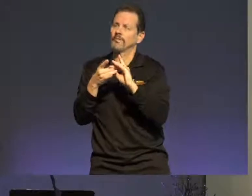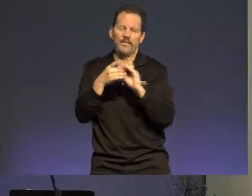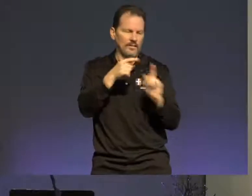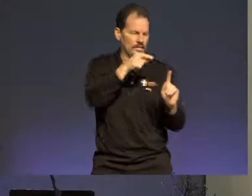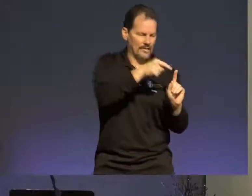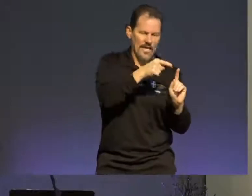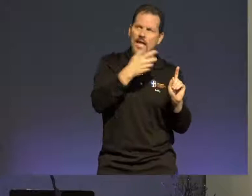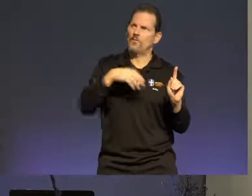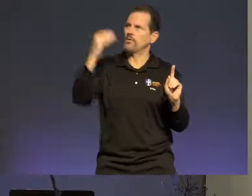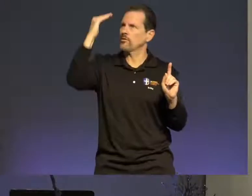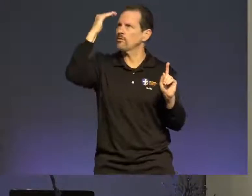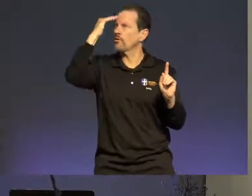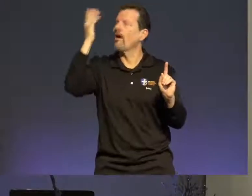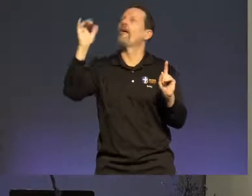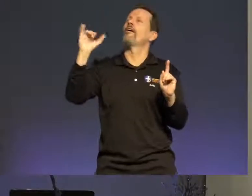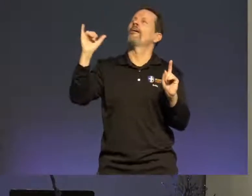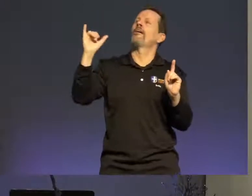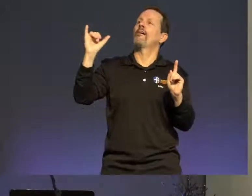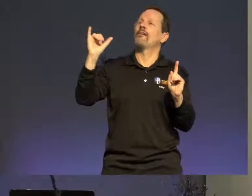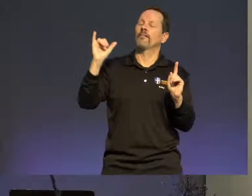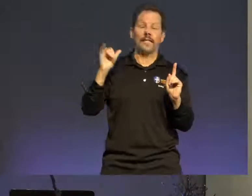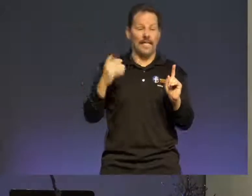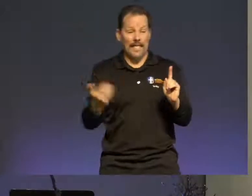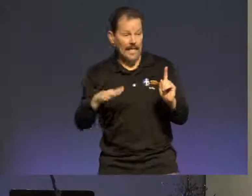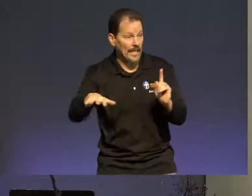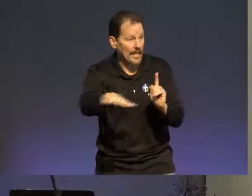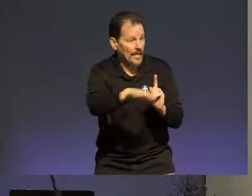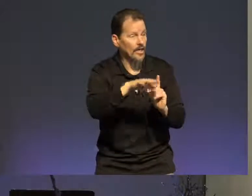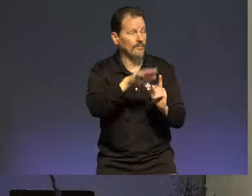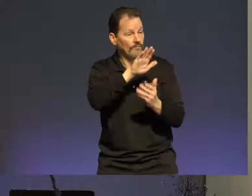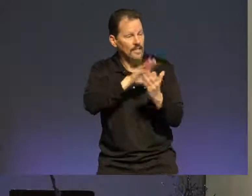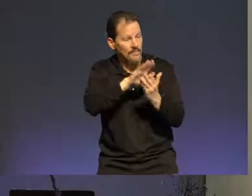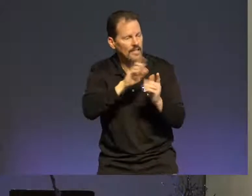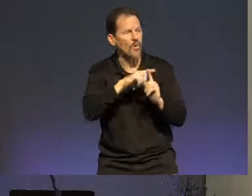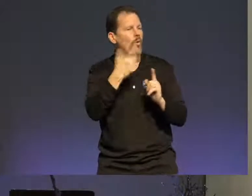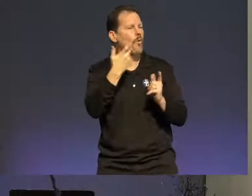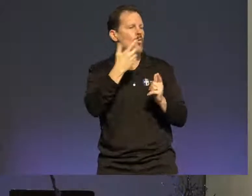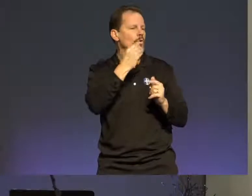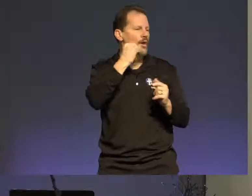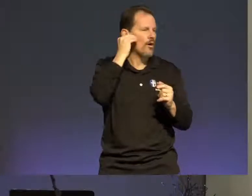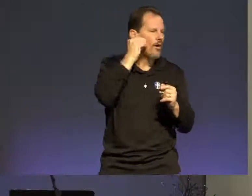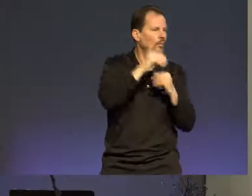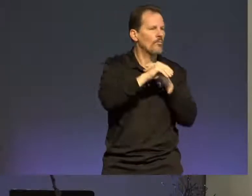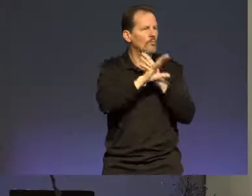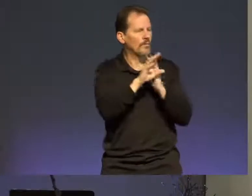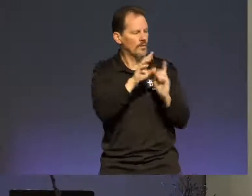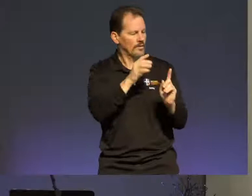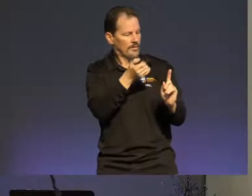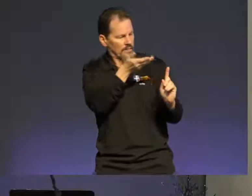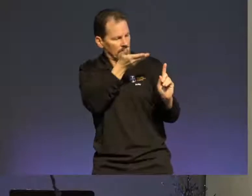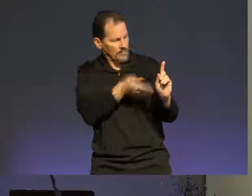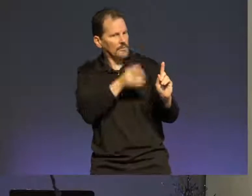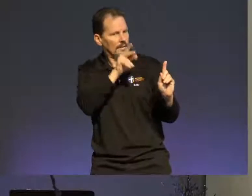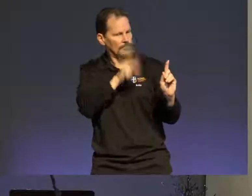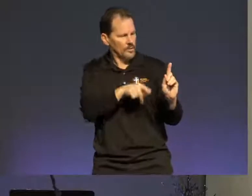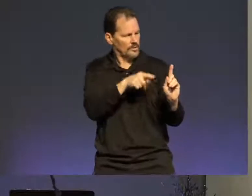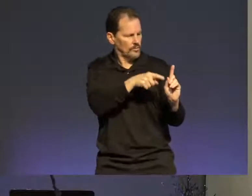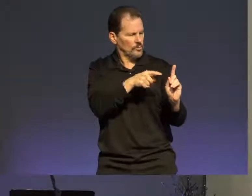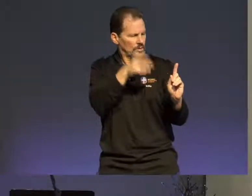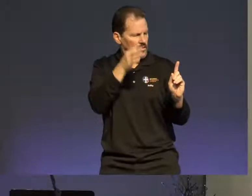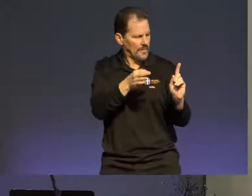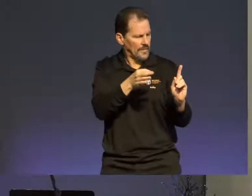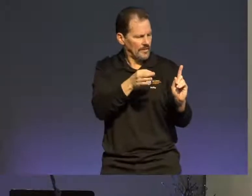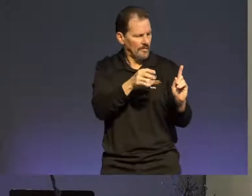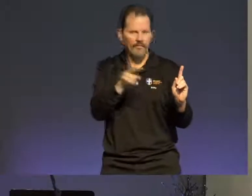right now, whether it be in the room or whether it be in their homes, that they might make a decision that you are Lord. That your